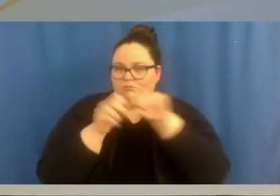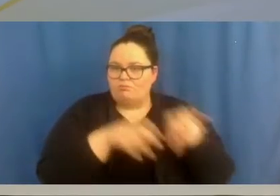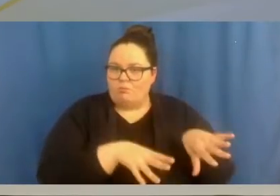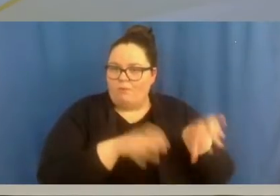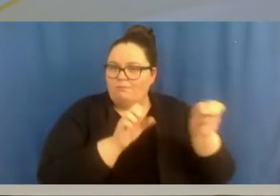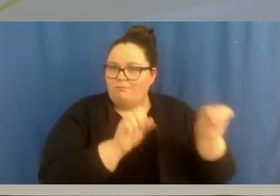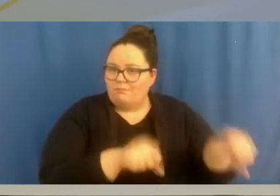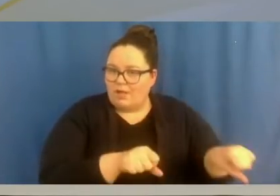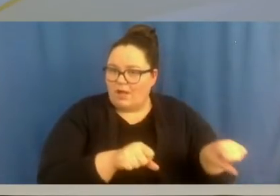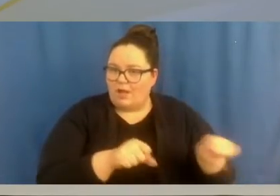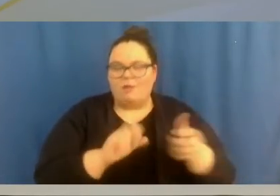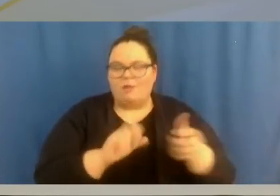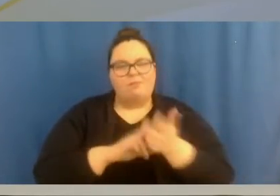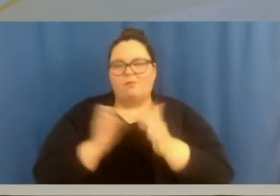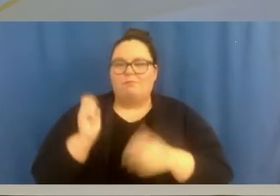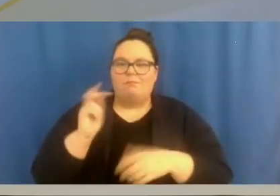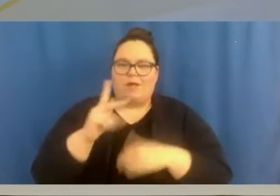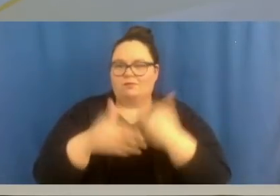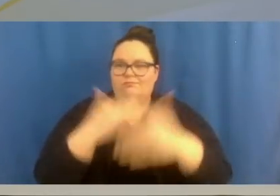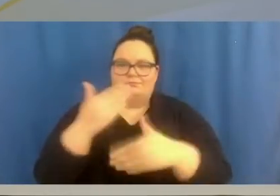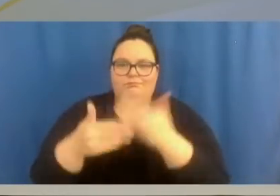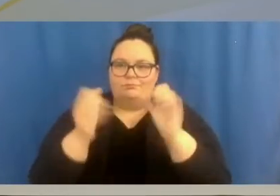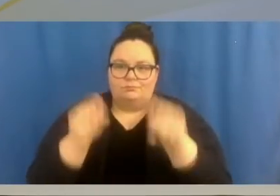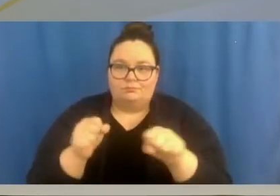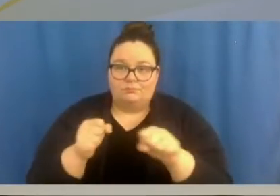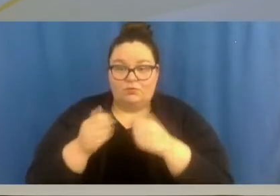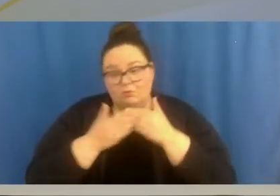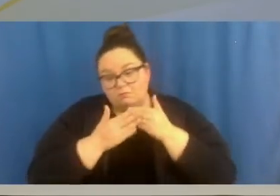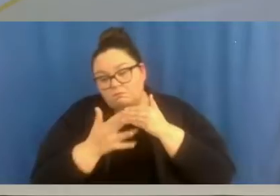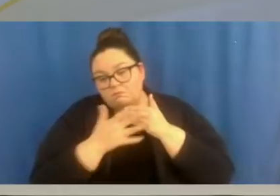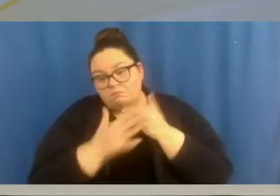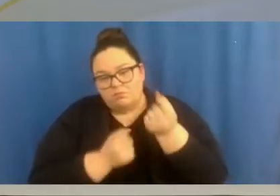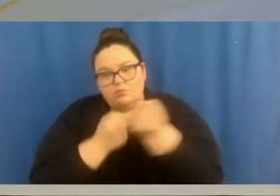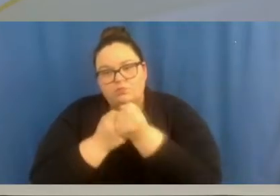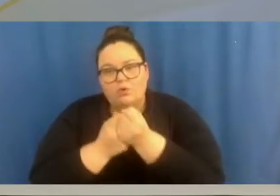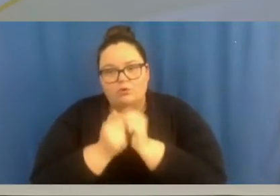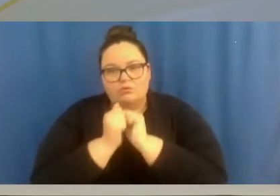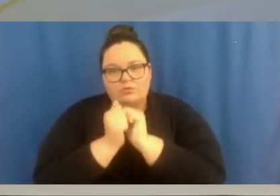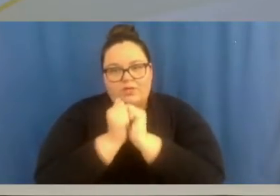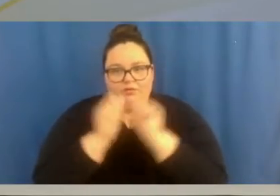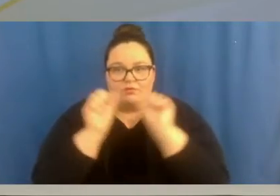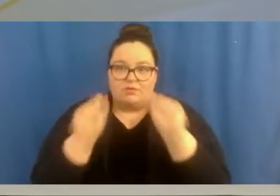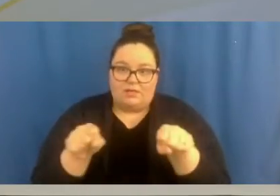few days, you have our support, and we'll get through this together. Thank you, everyone.